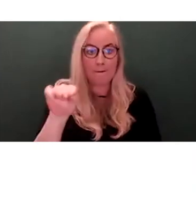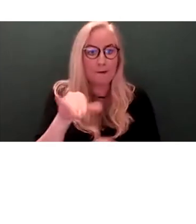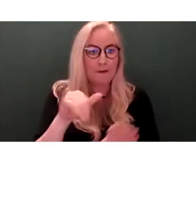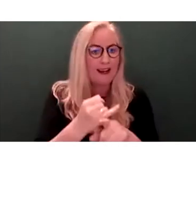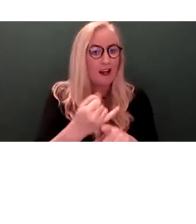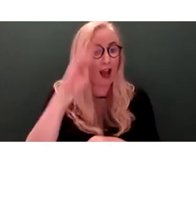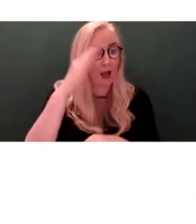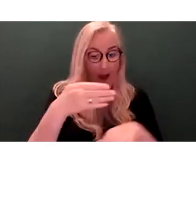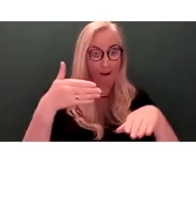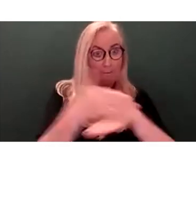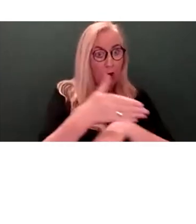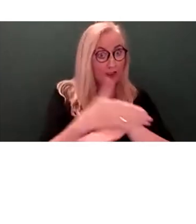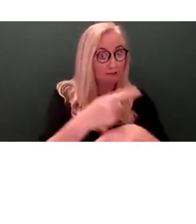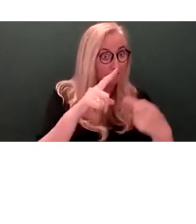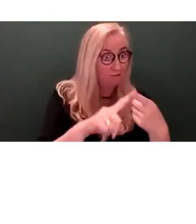is employed,